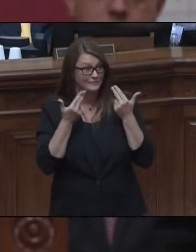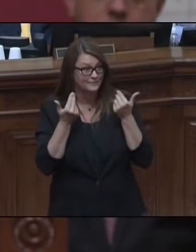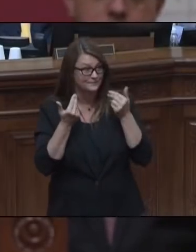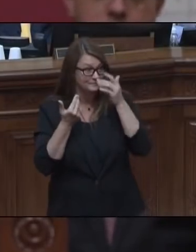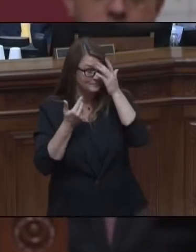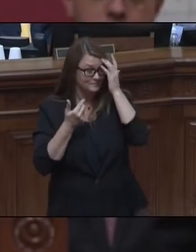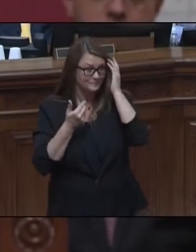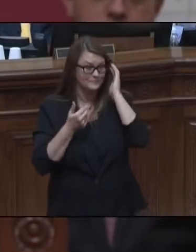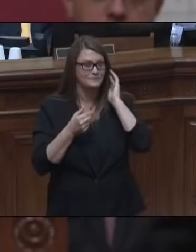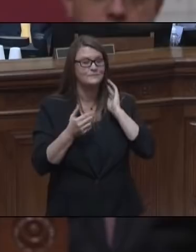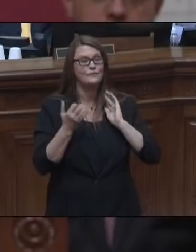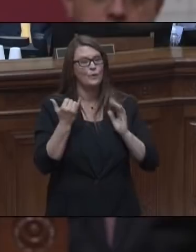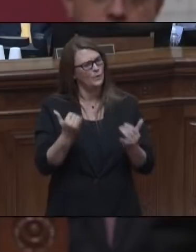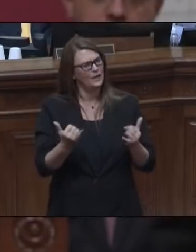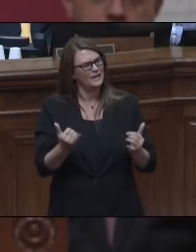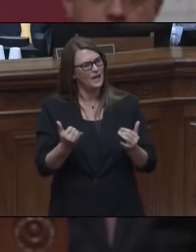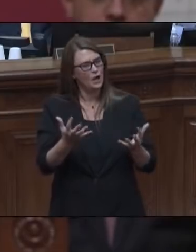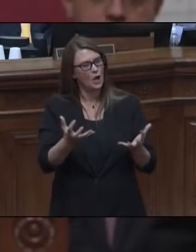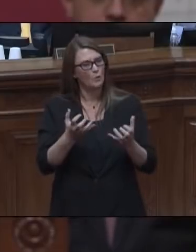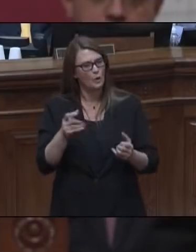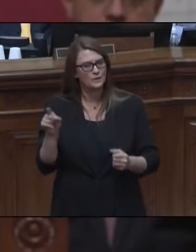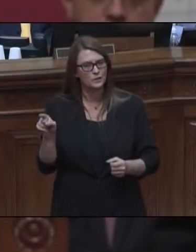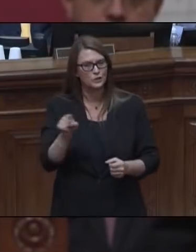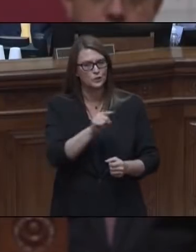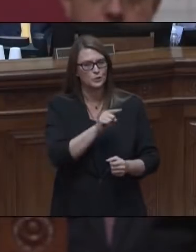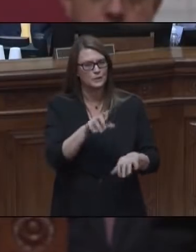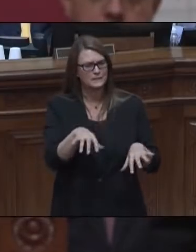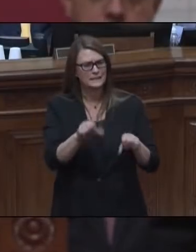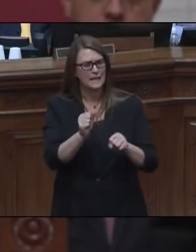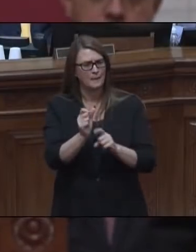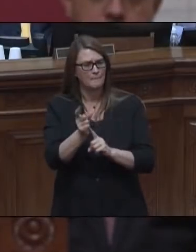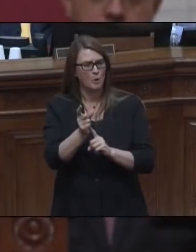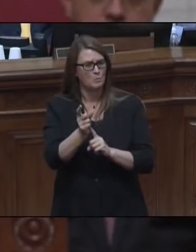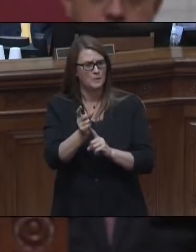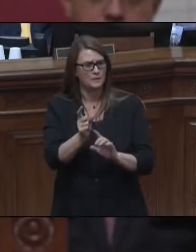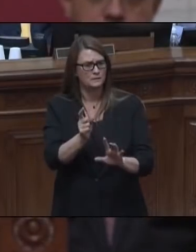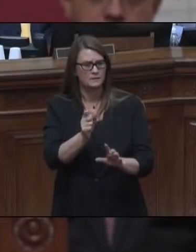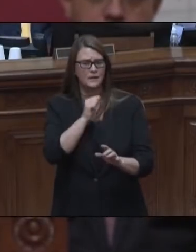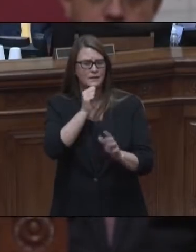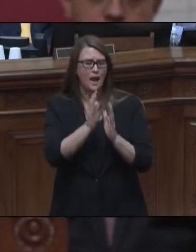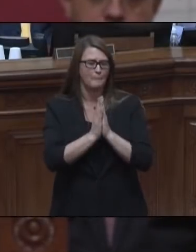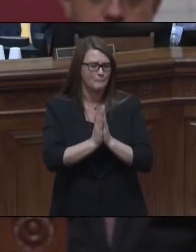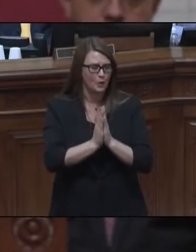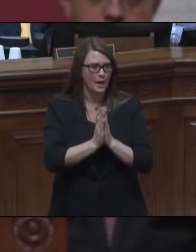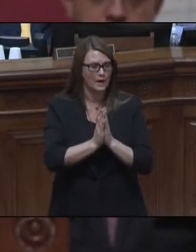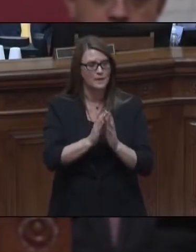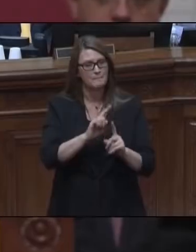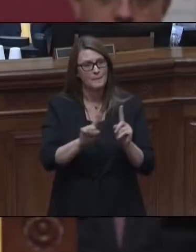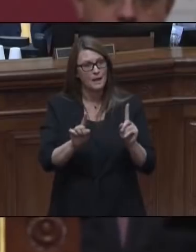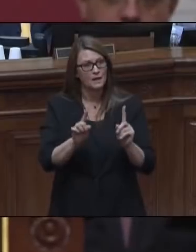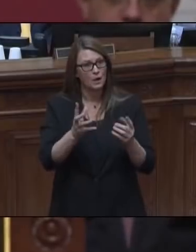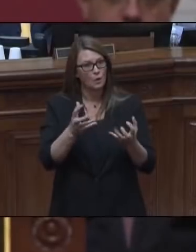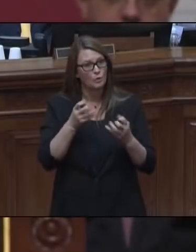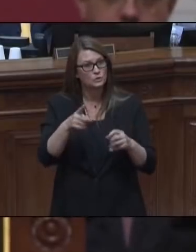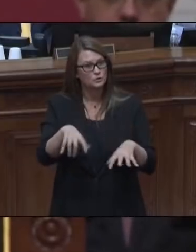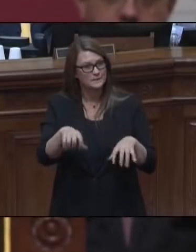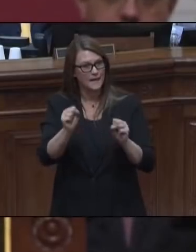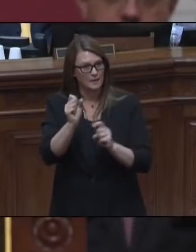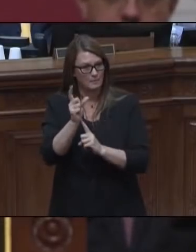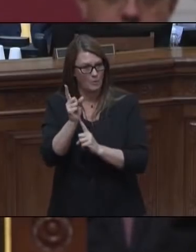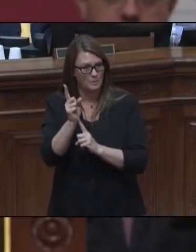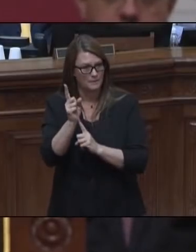I'd like you to do this. I'd like you to take a moment, not necessarily in prayer, but I'd like you to take a